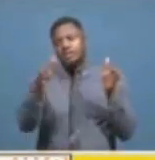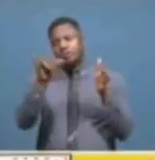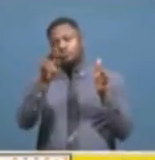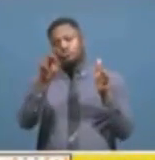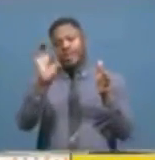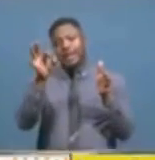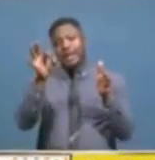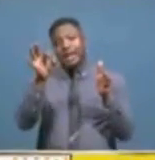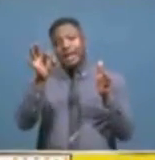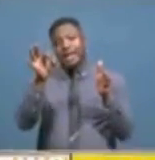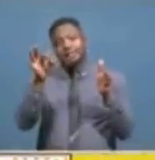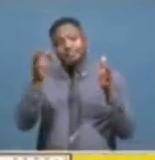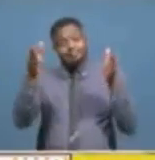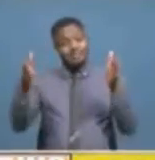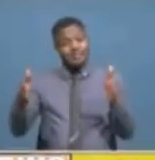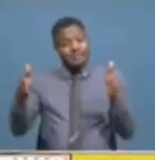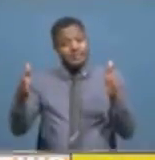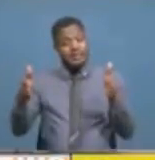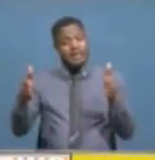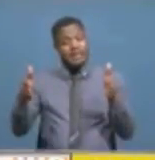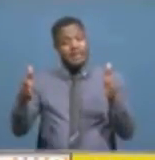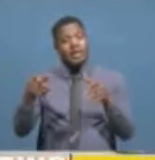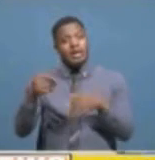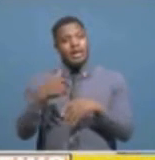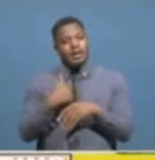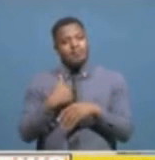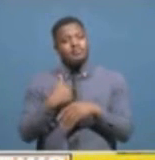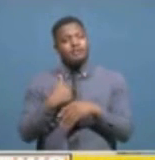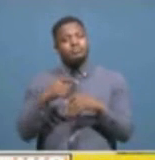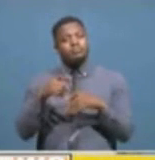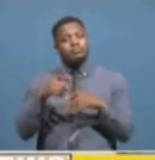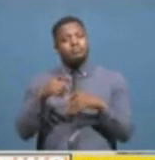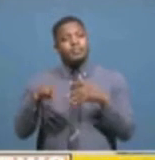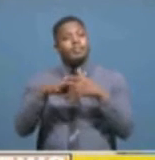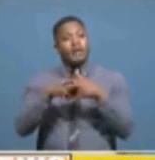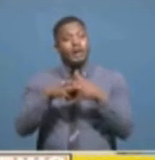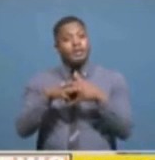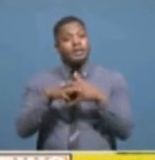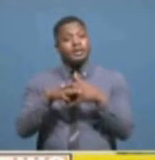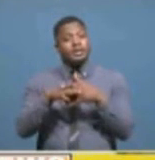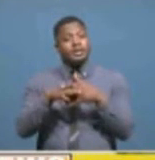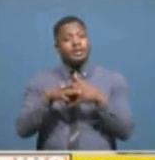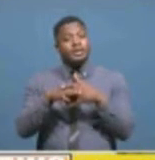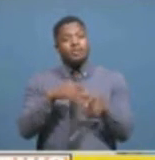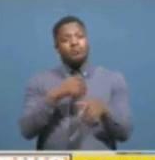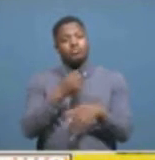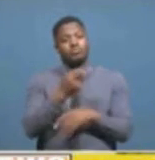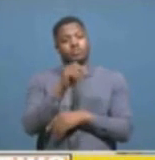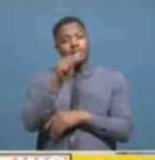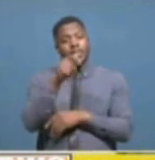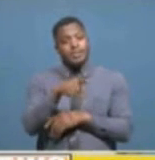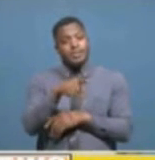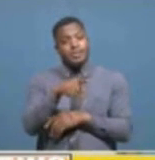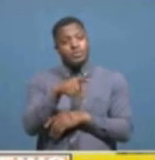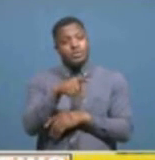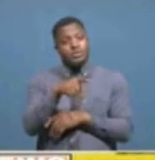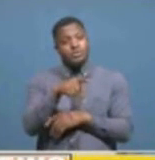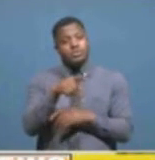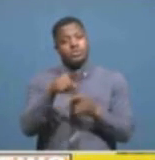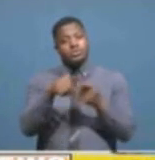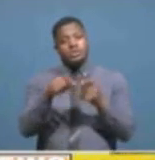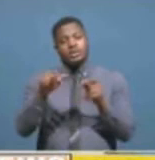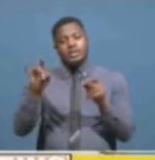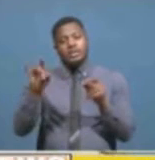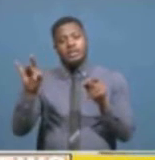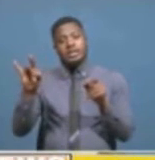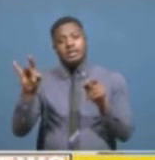9. However, they will have a semester break from 12th April to 18th